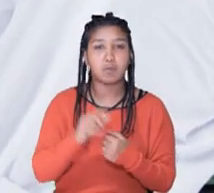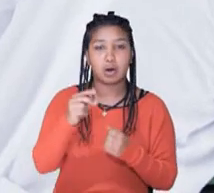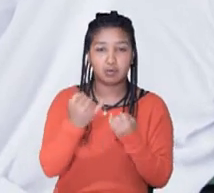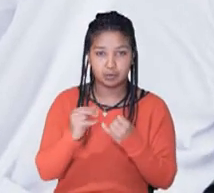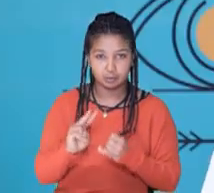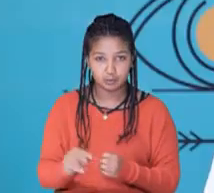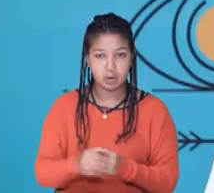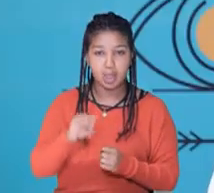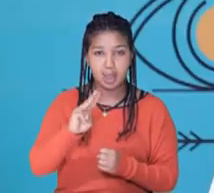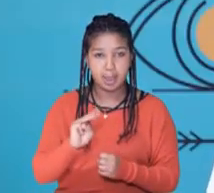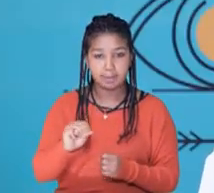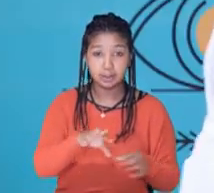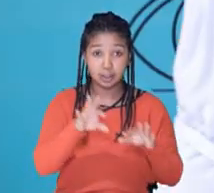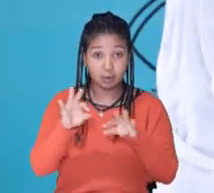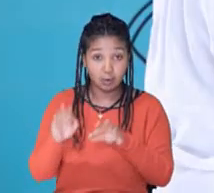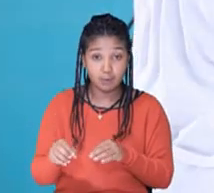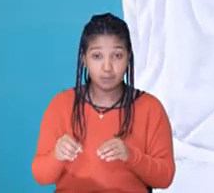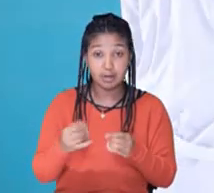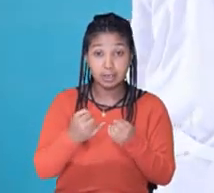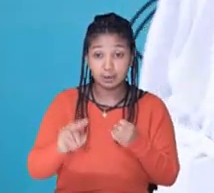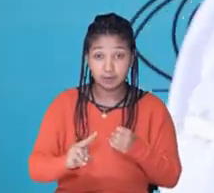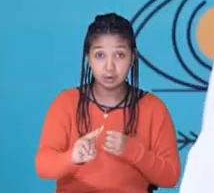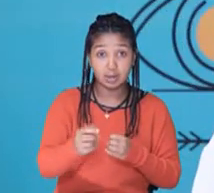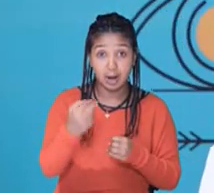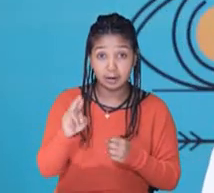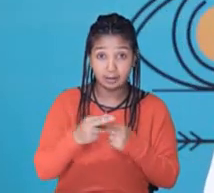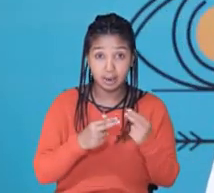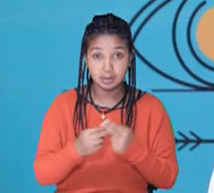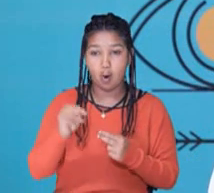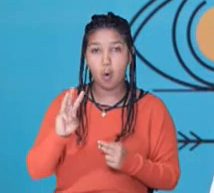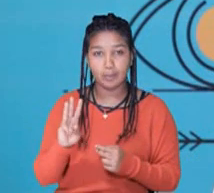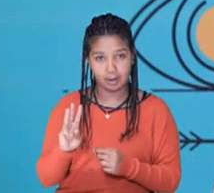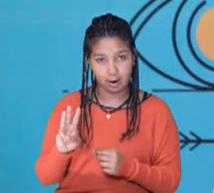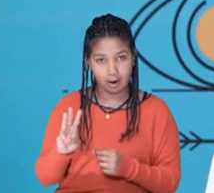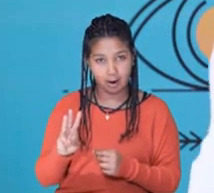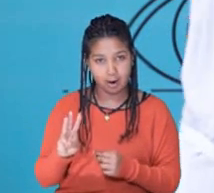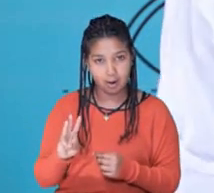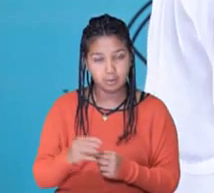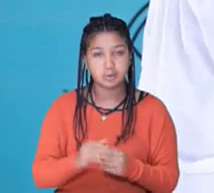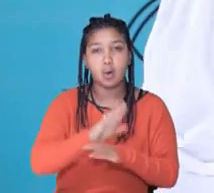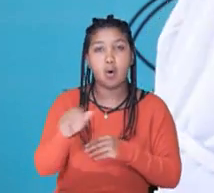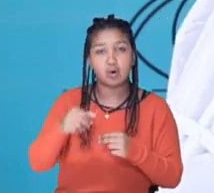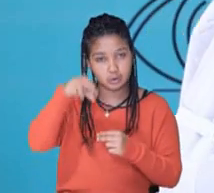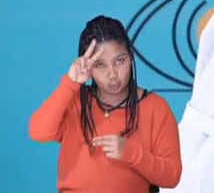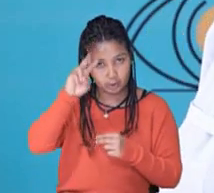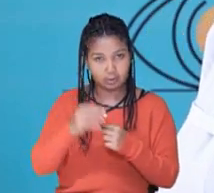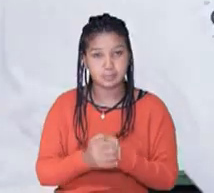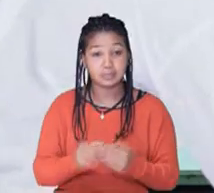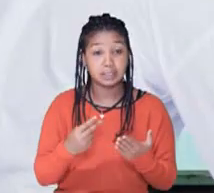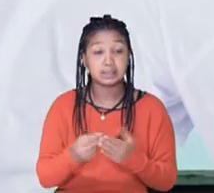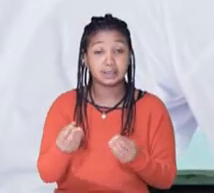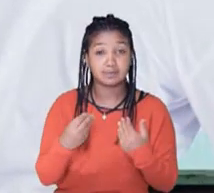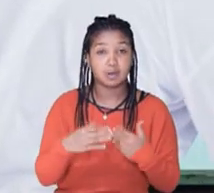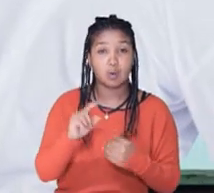over 2 m instead of a linear velocity, r times omega, the whole squared. And